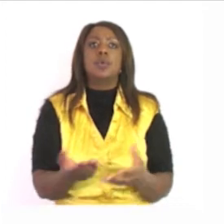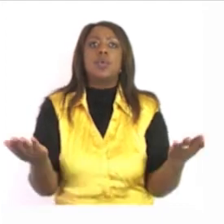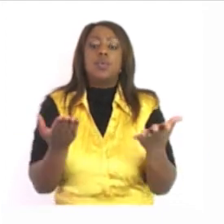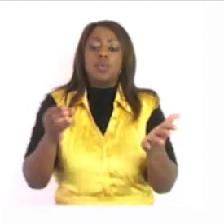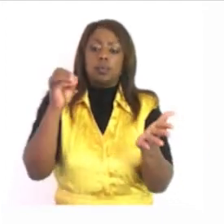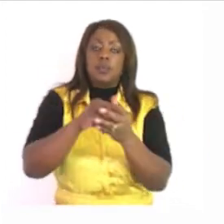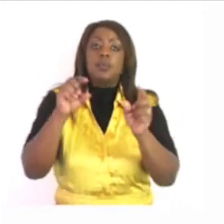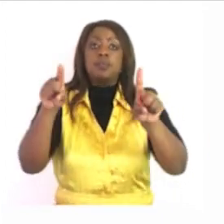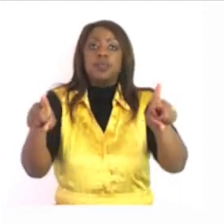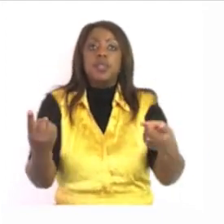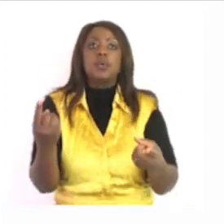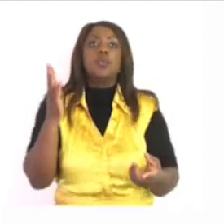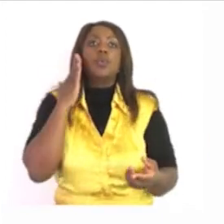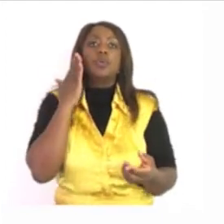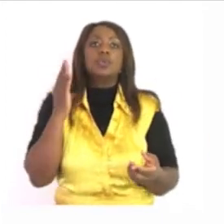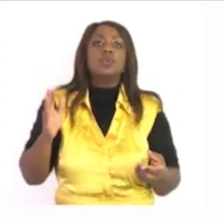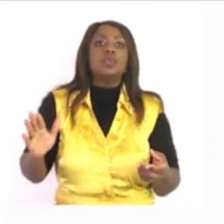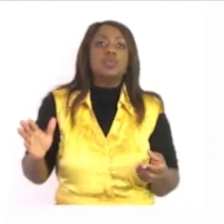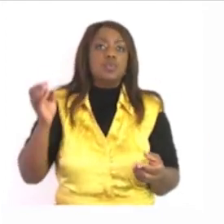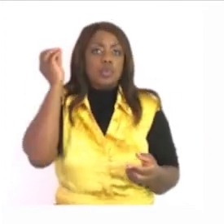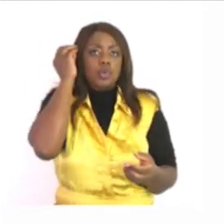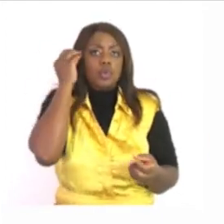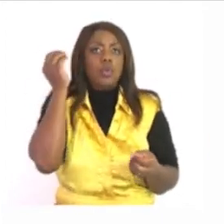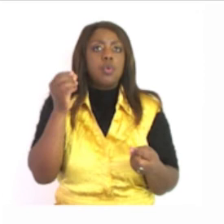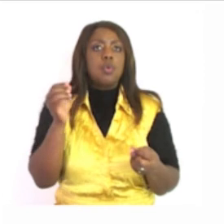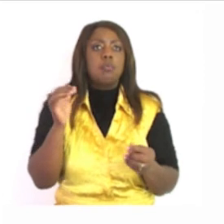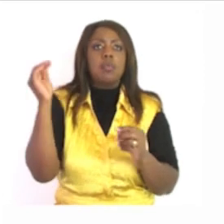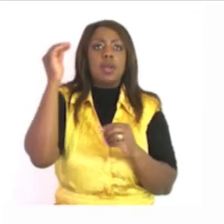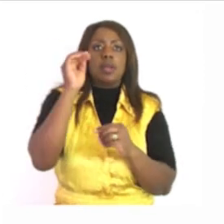You just need to give a reason there. Number 3,